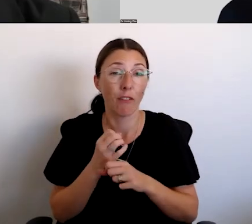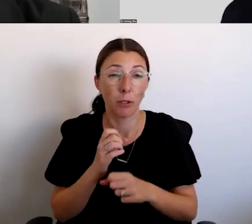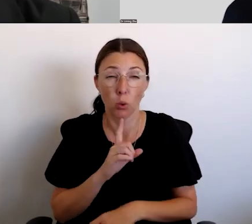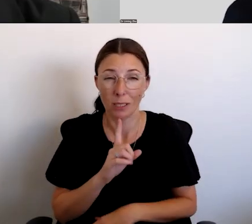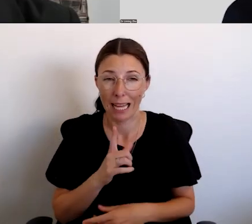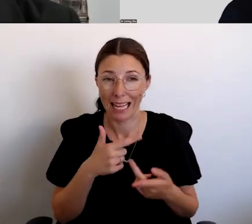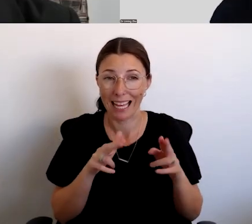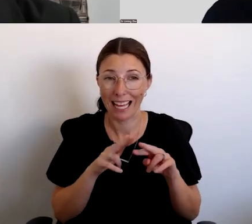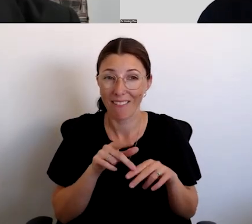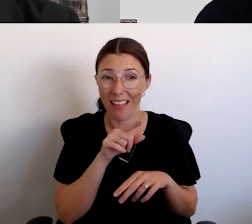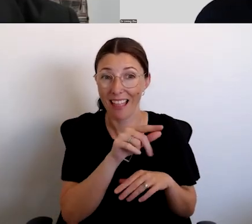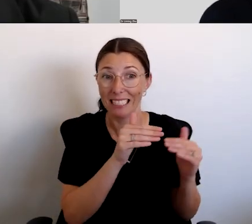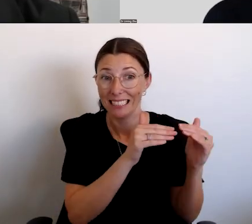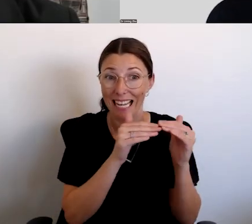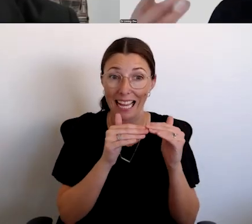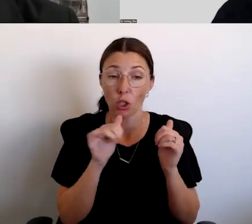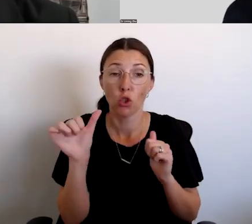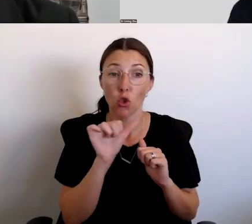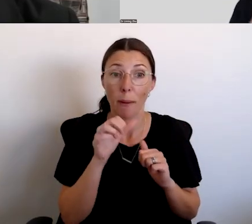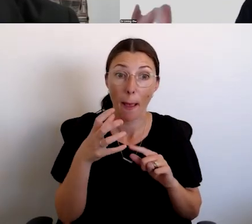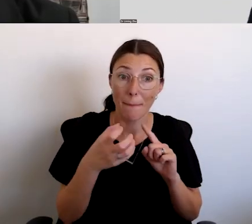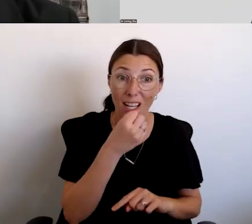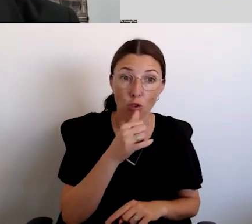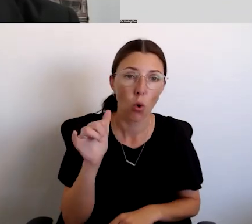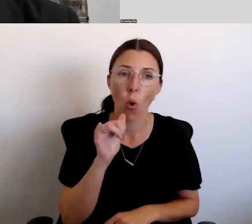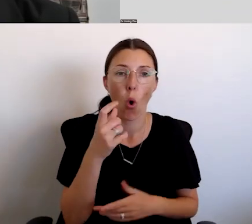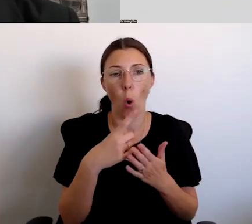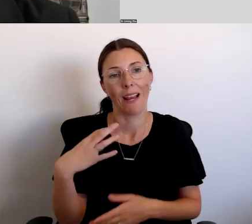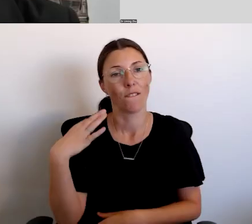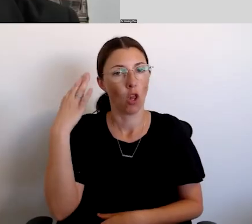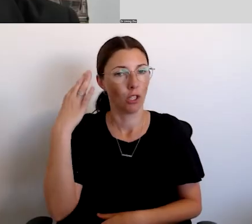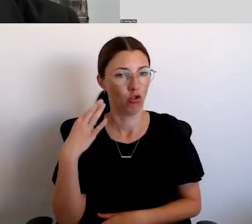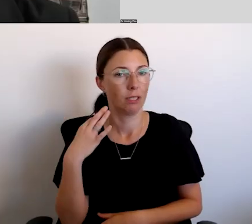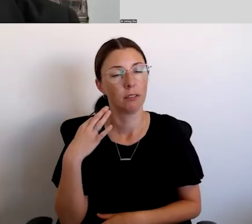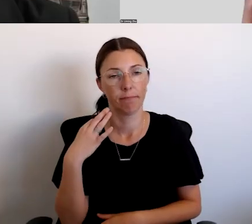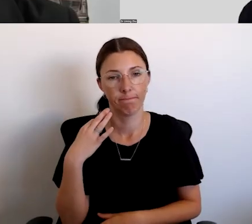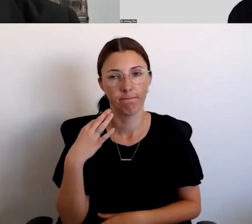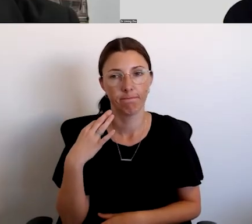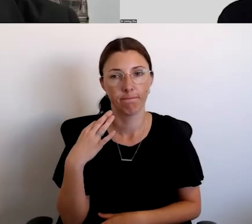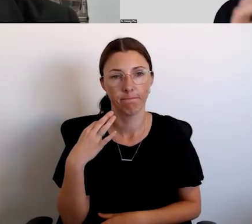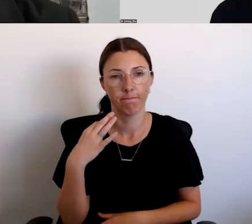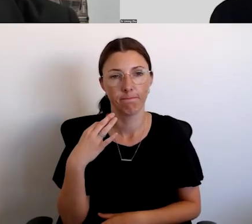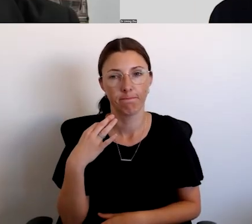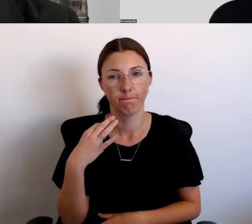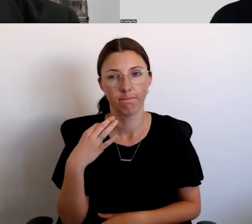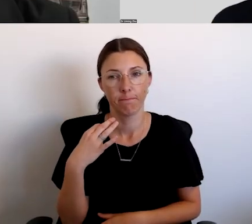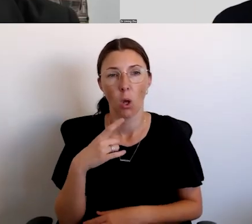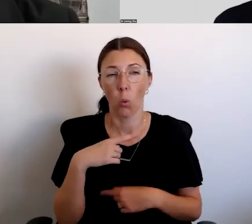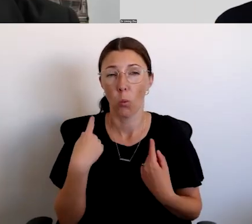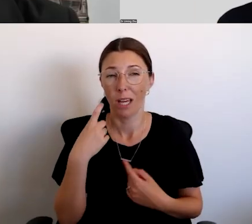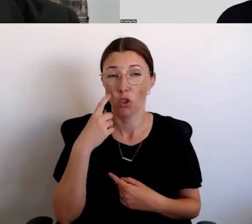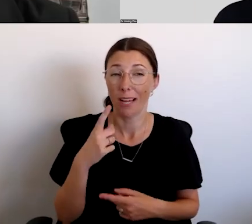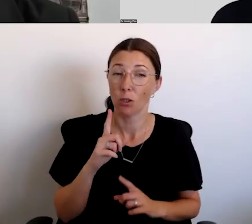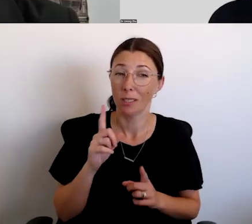standards is mandatory or voluntary. Mm, And all things considered, we are not in that space, but we're trying to say, here's a set of best